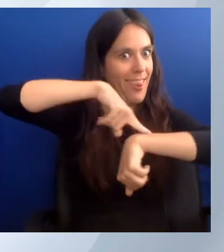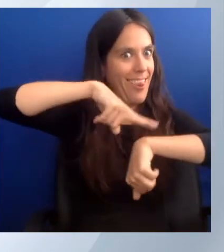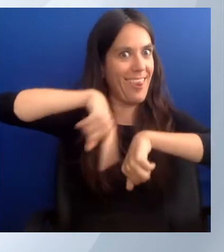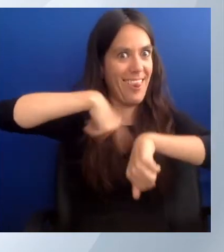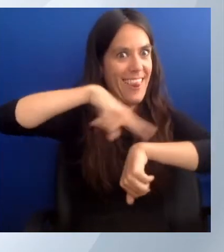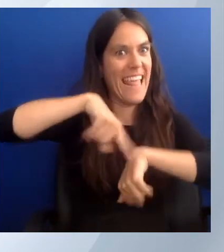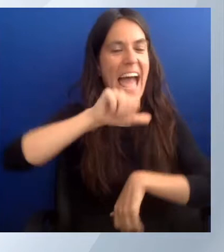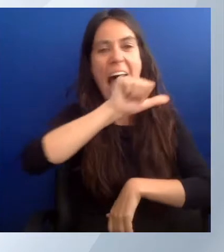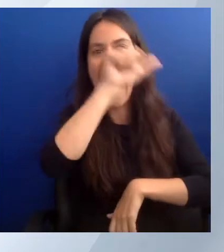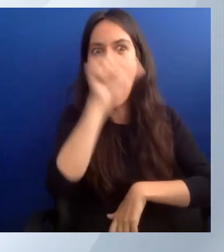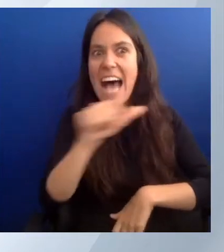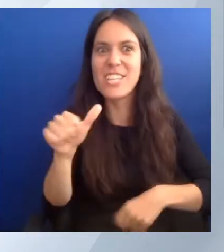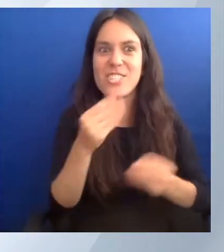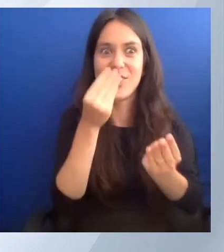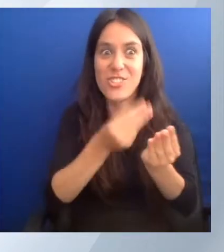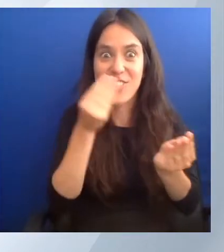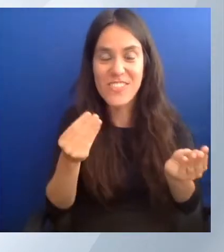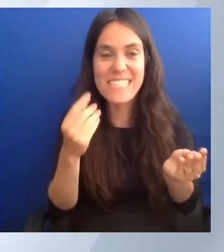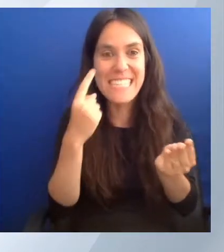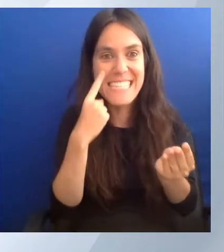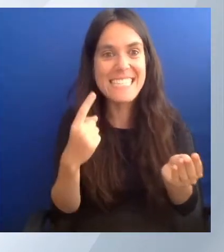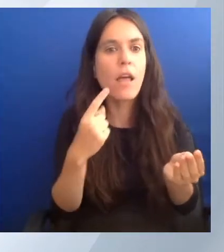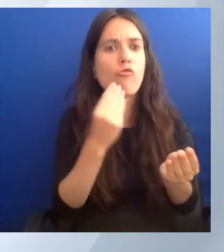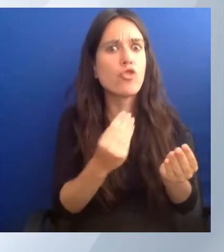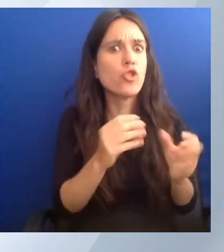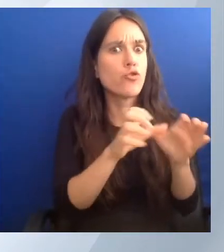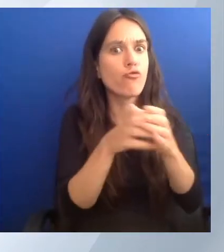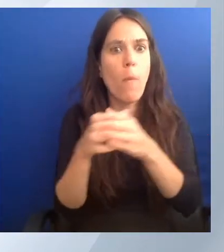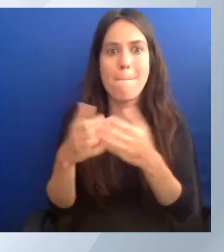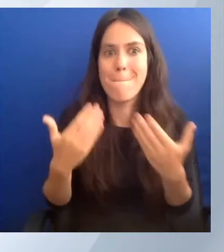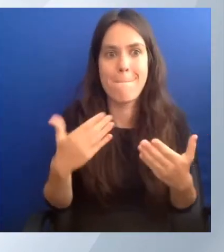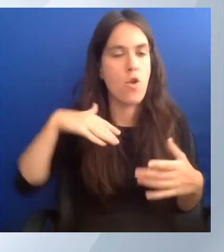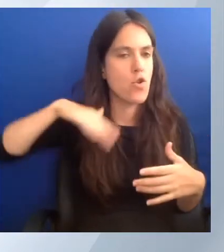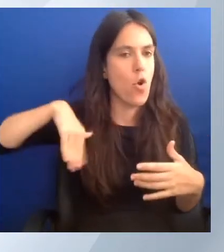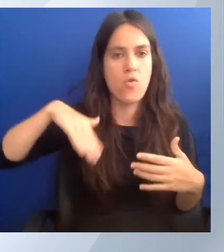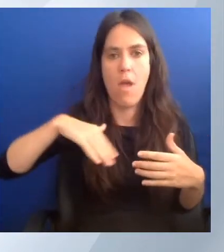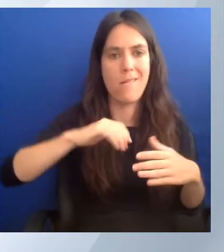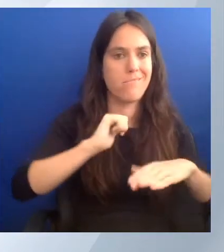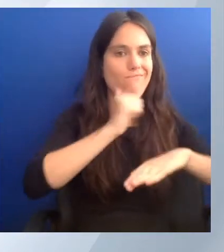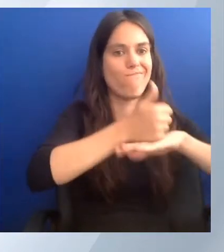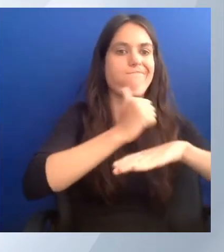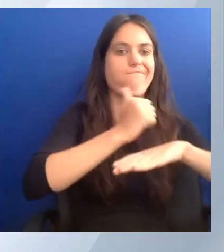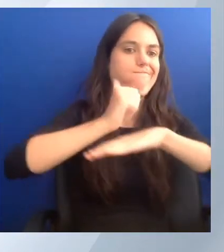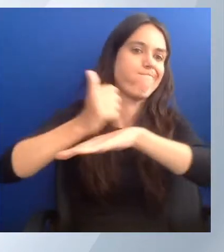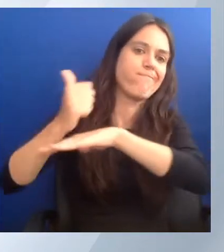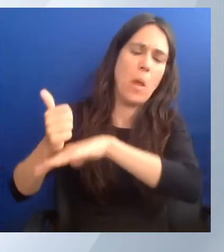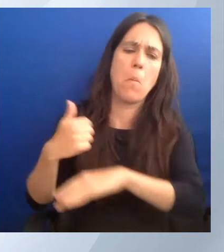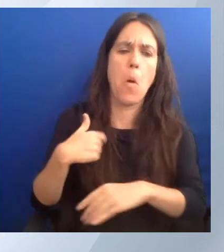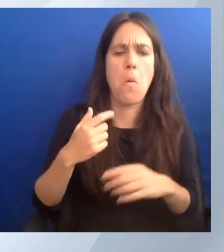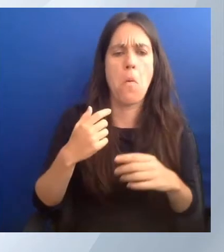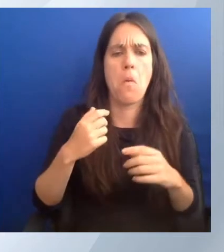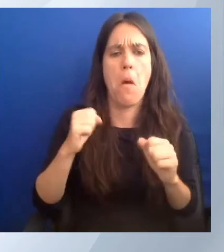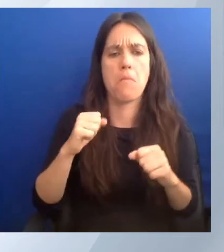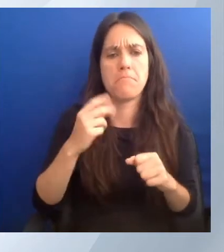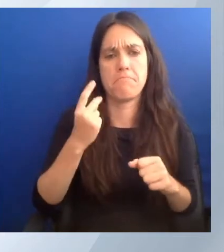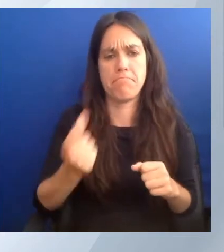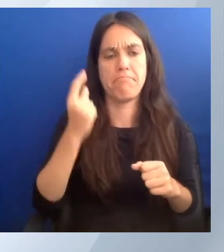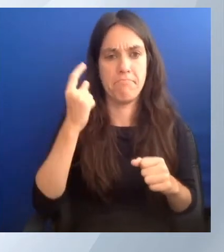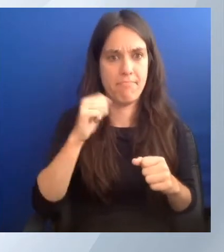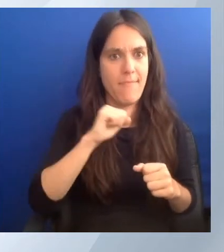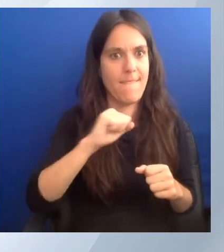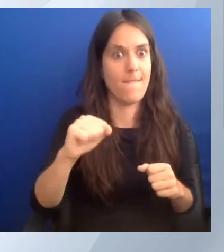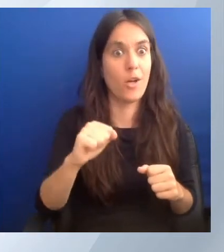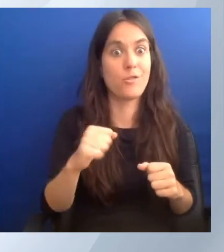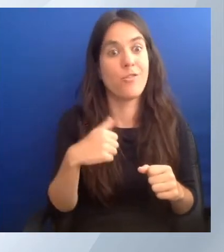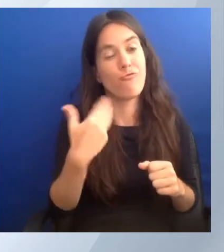resources. Until now, resource groups has not been part of that for me. They've been created fairly quickly so we can use it. The rest of the resources take